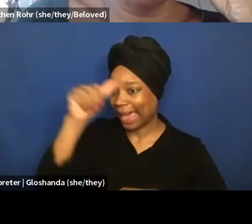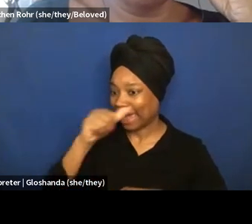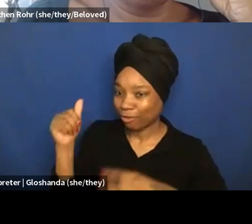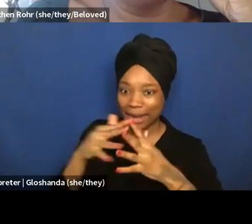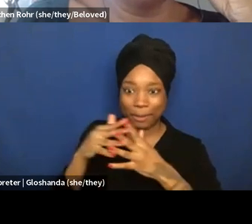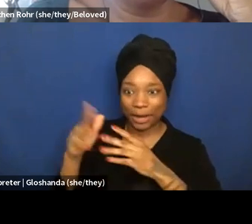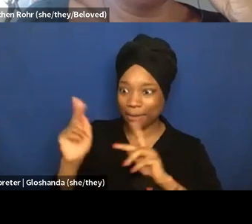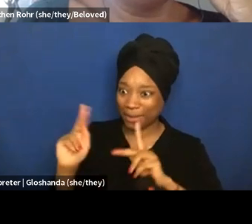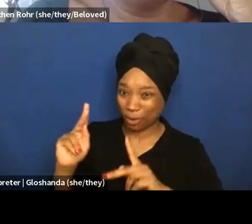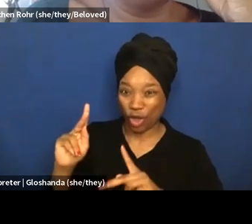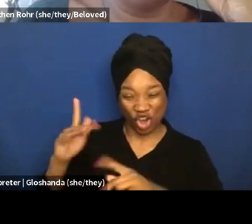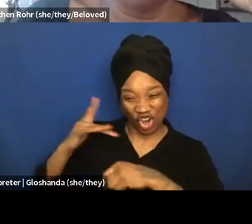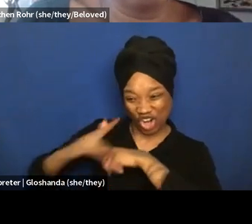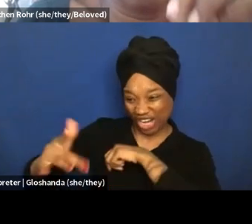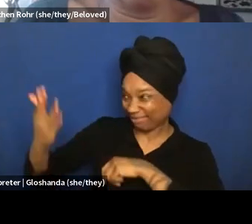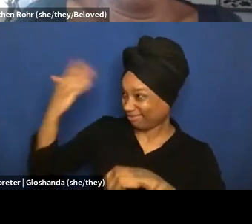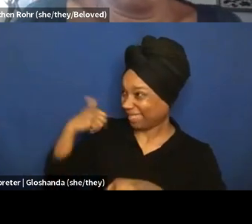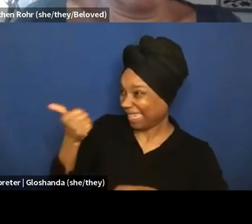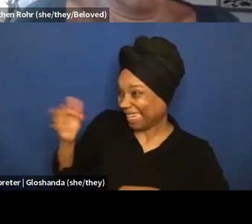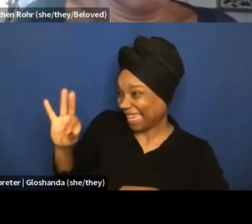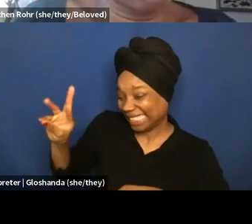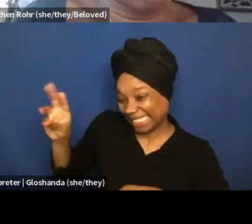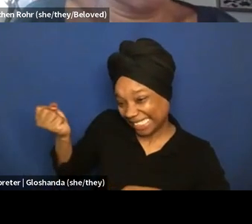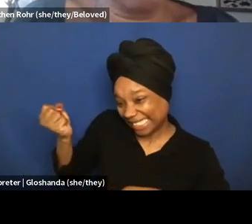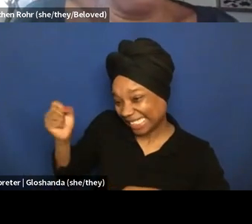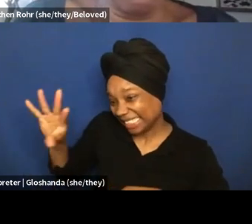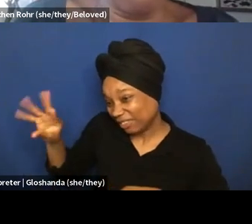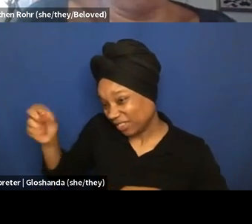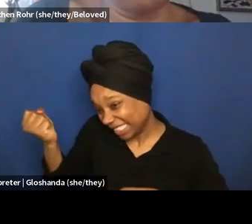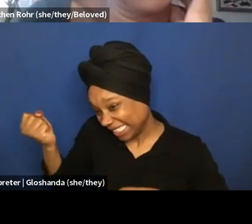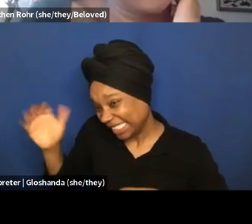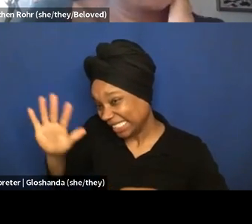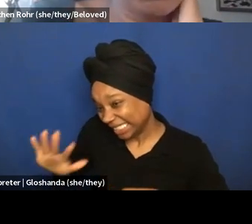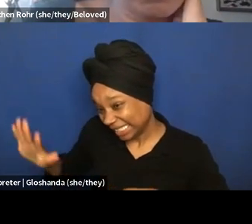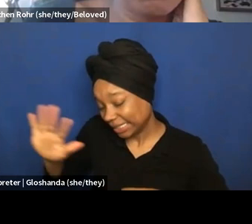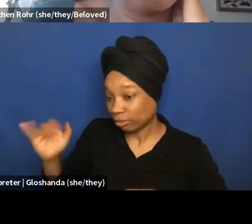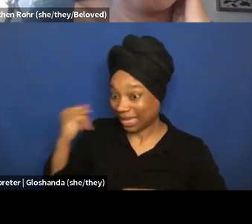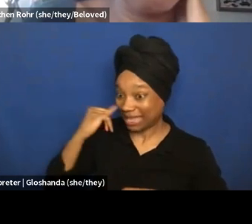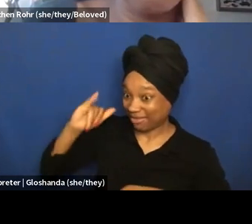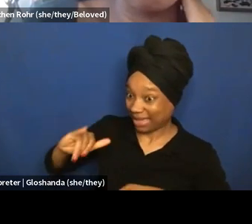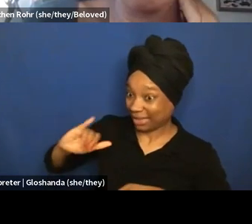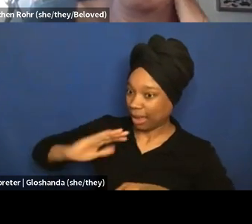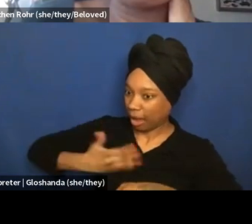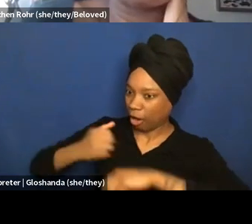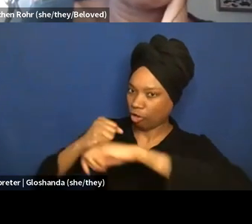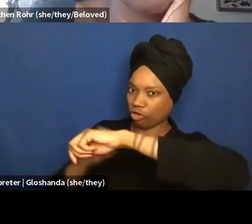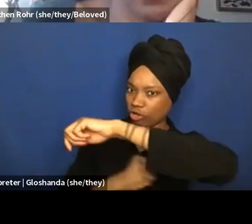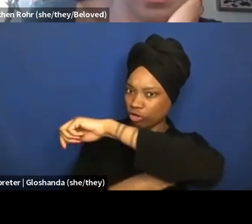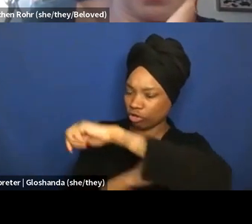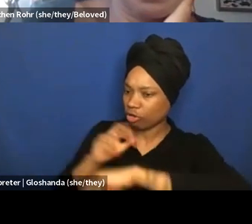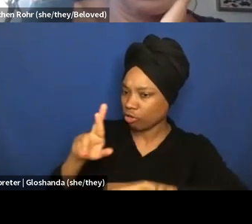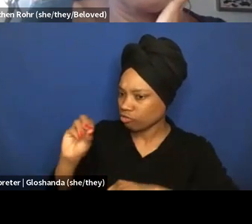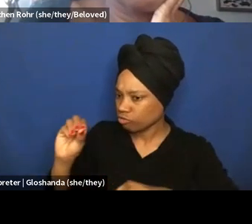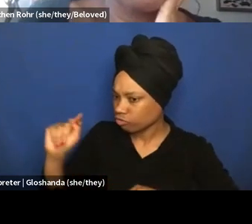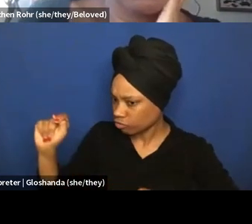on. We're talking 60s, 50s. So if that's the roots of which we are working with, right, what does it